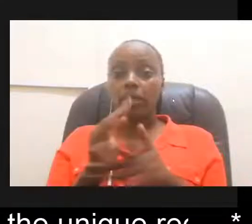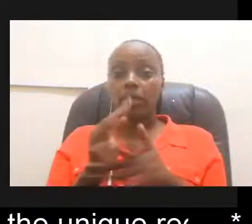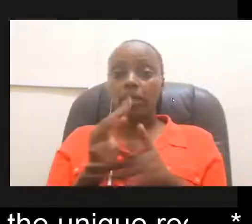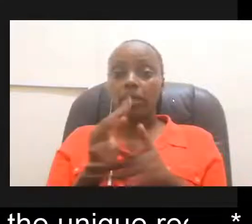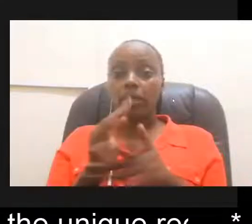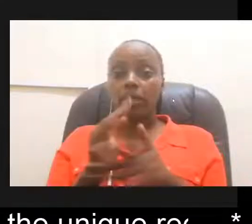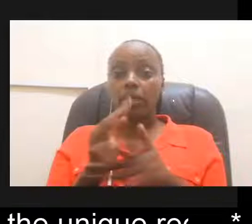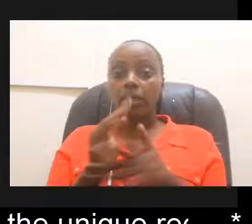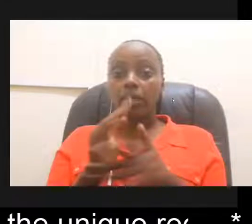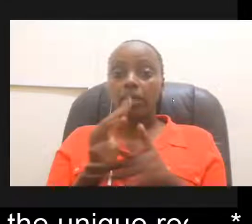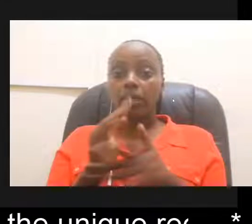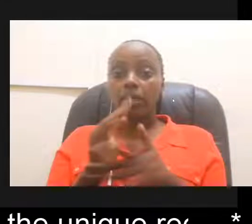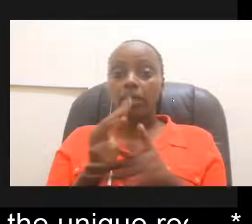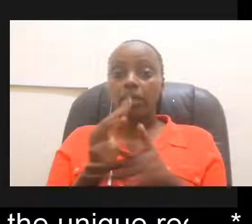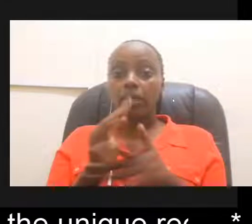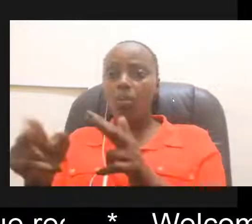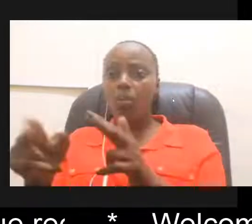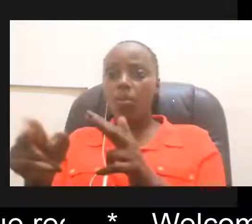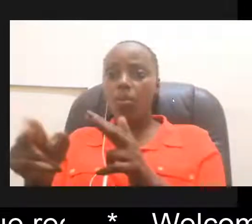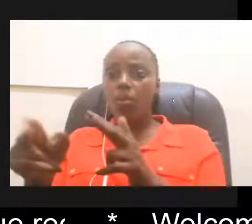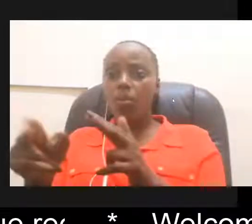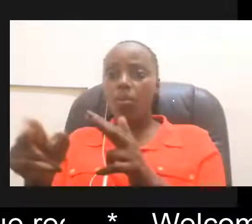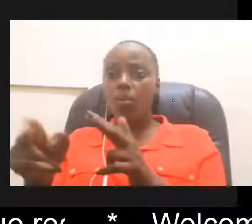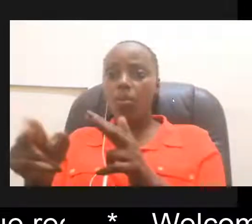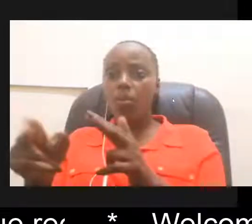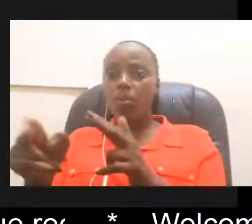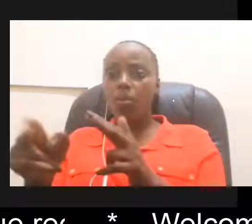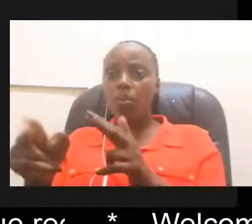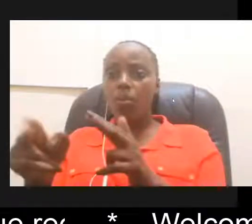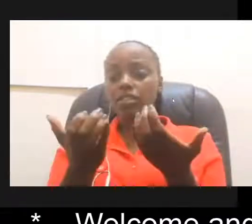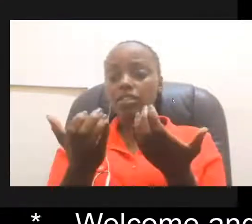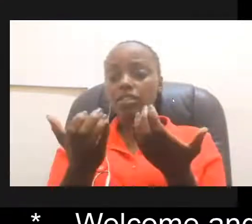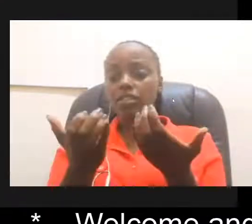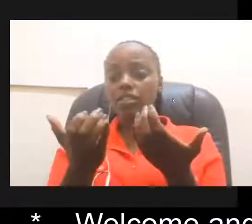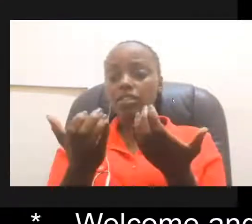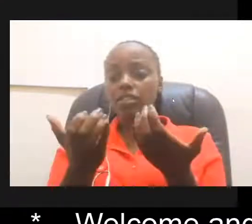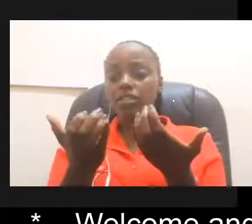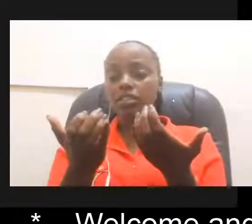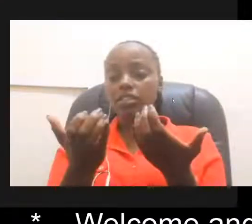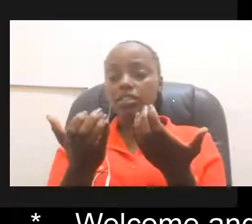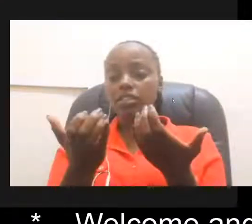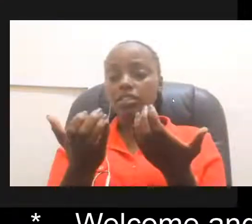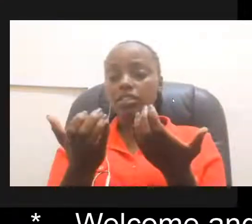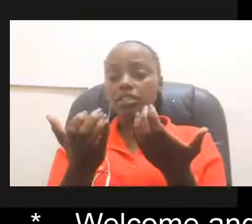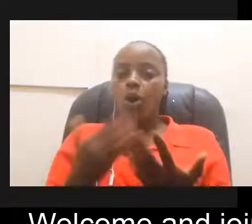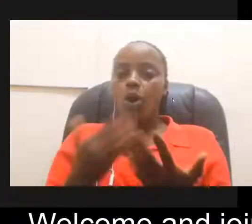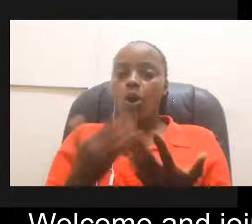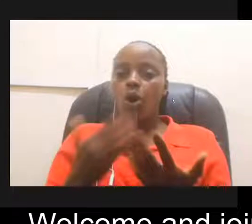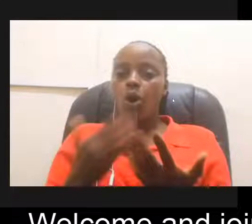is something that we need to take on board, something that we need to take up in the future.